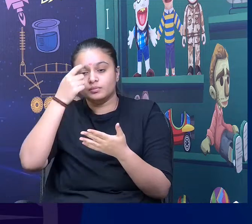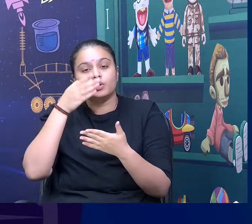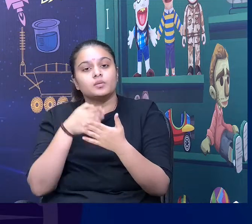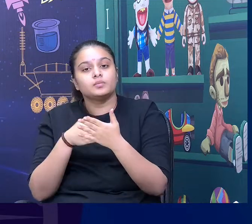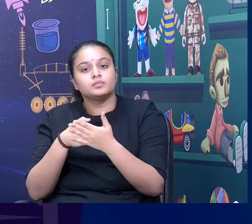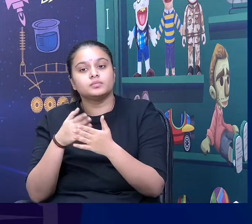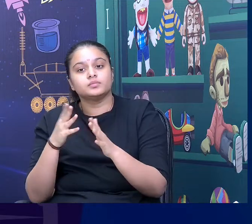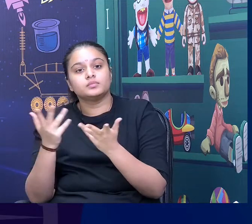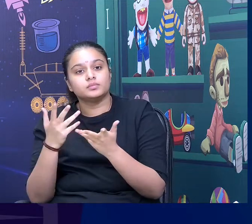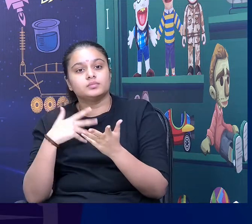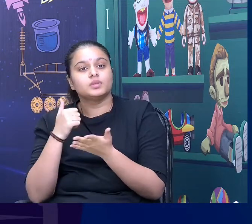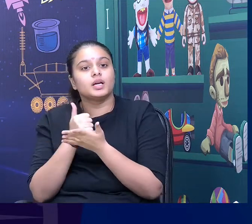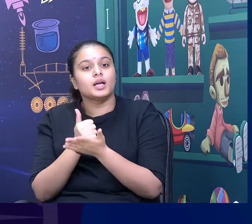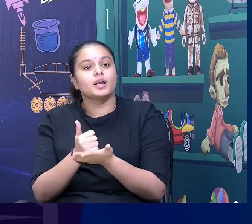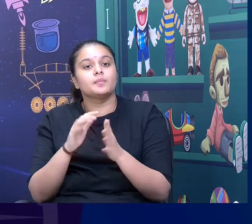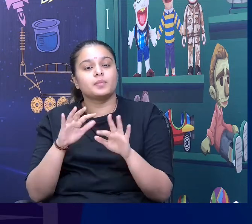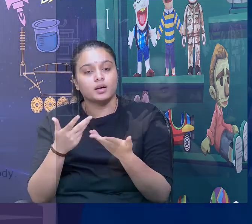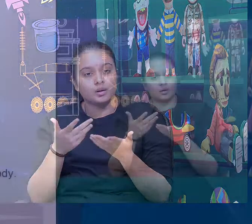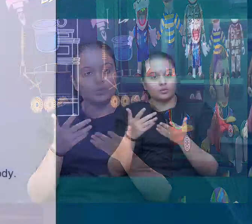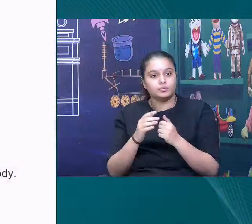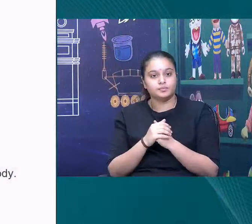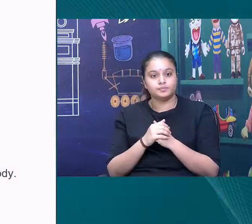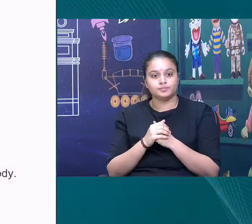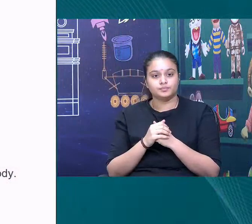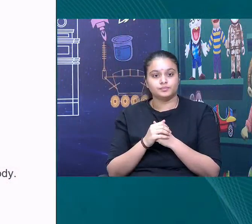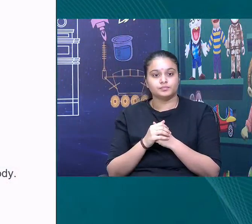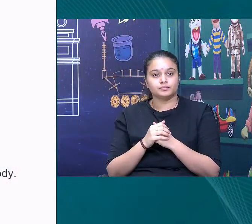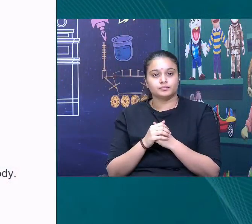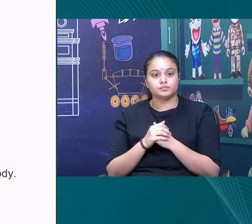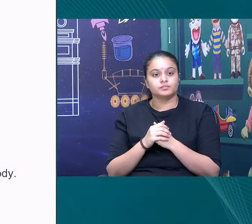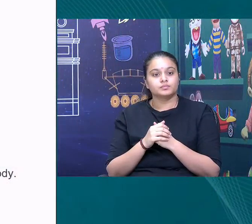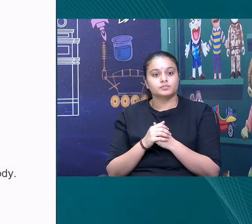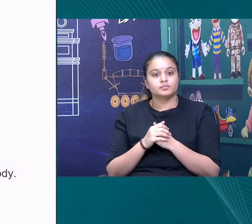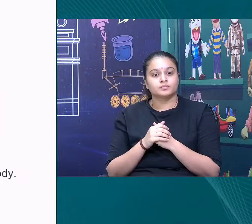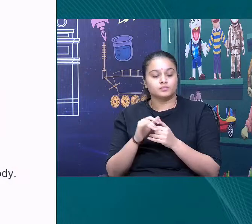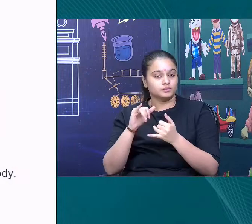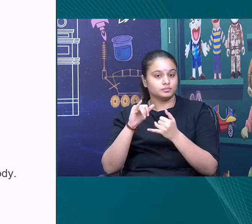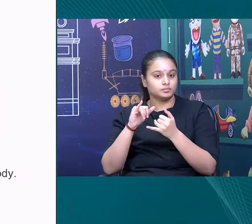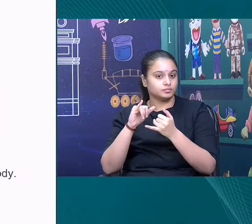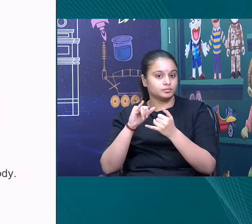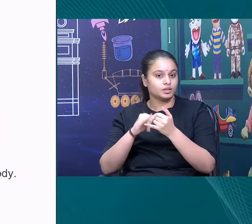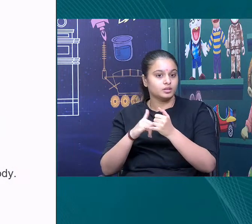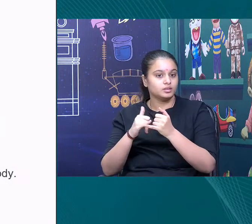challenges. Kanga gave an interesting insight also, that